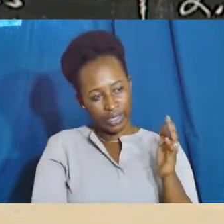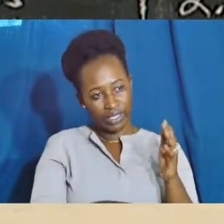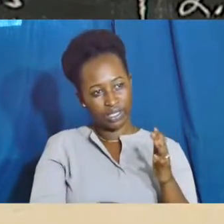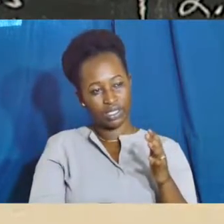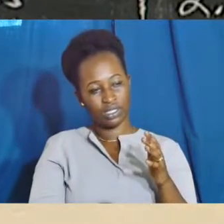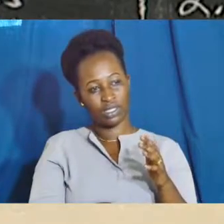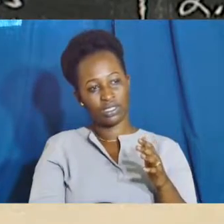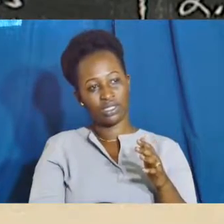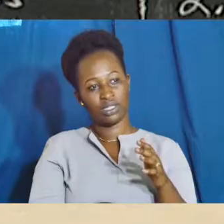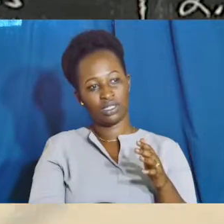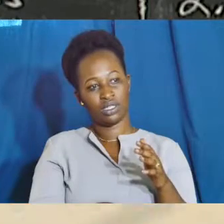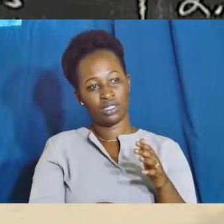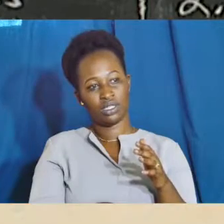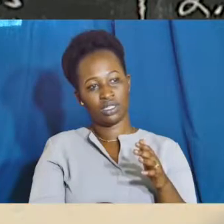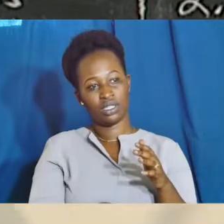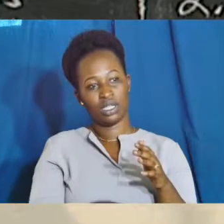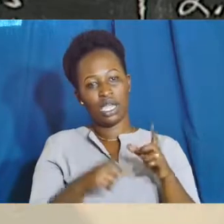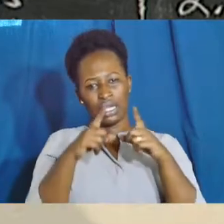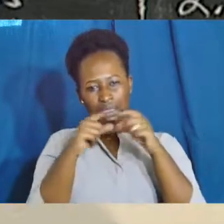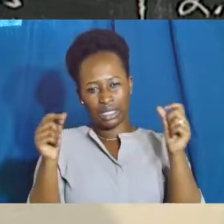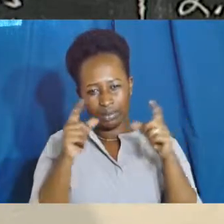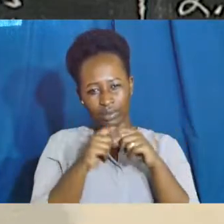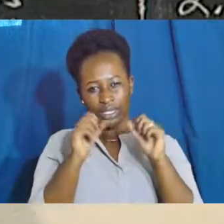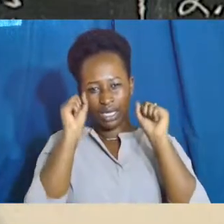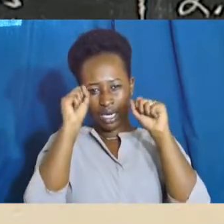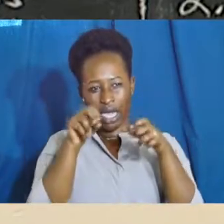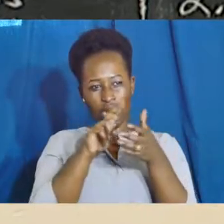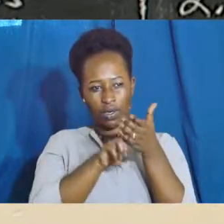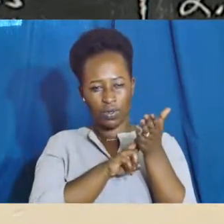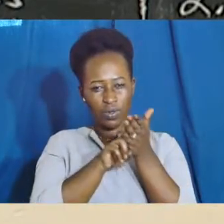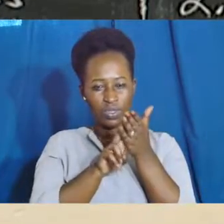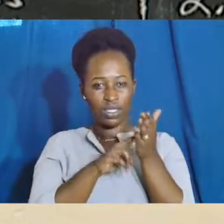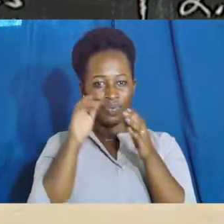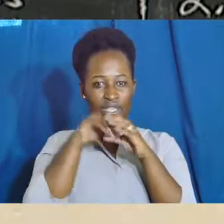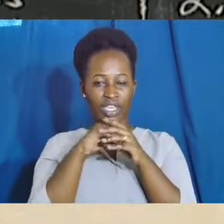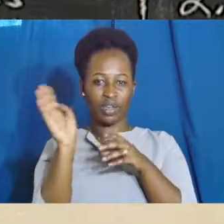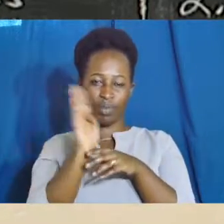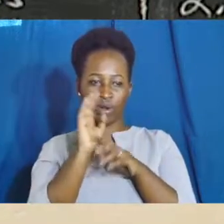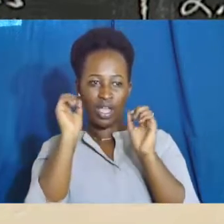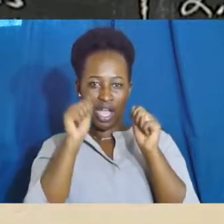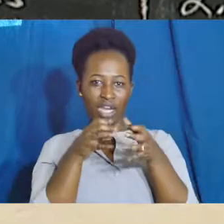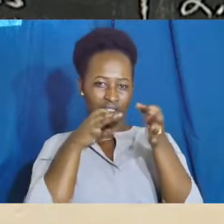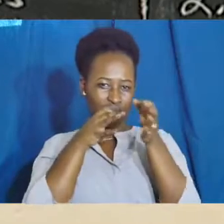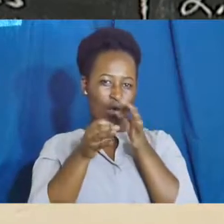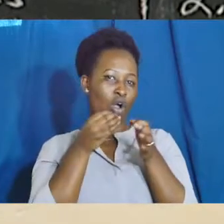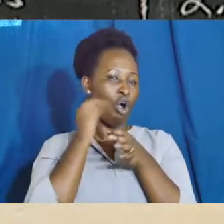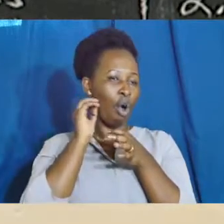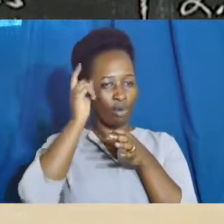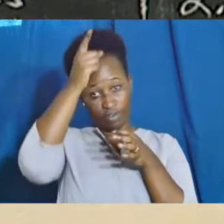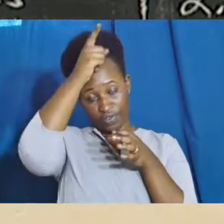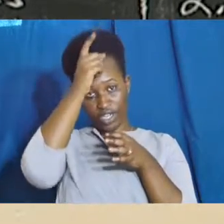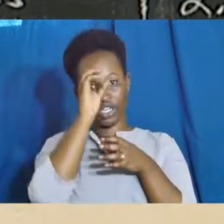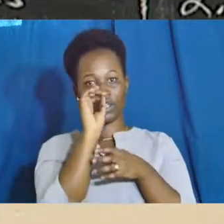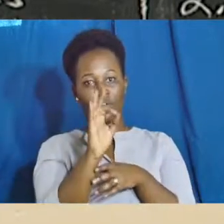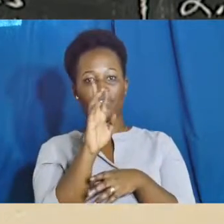commonly used in biology and can best describe the home village of